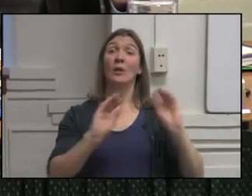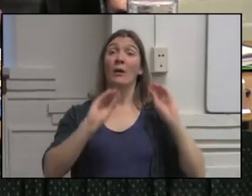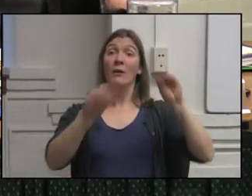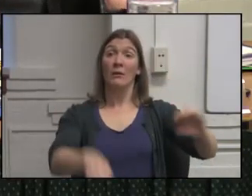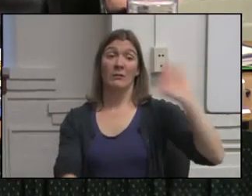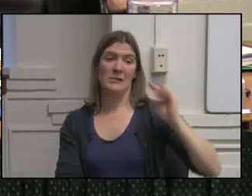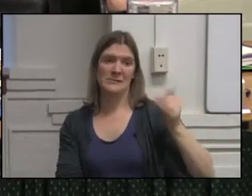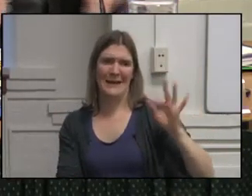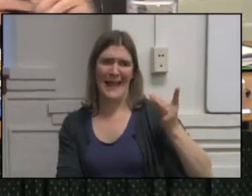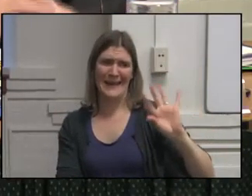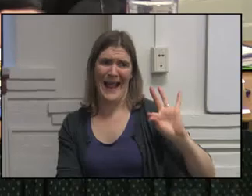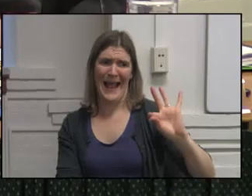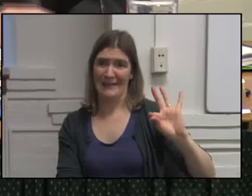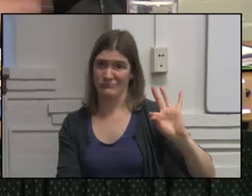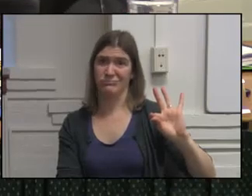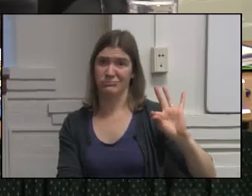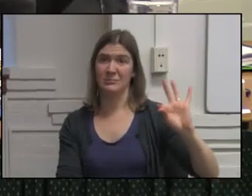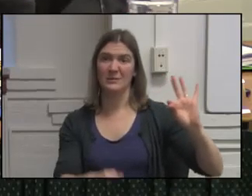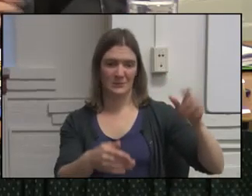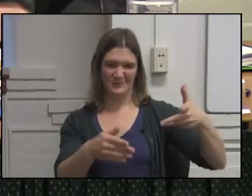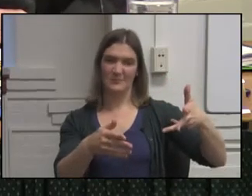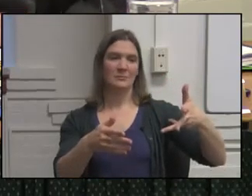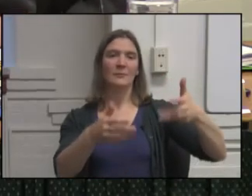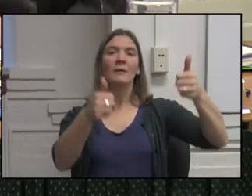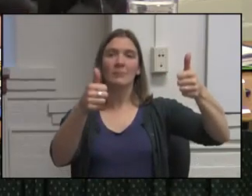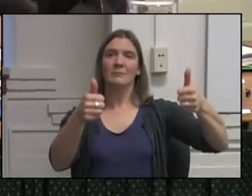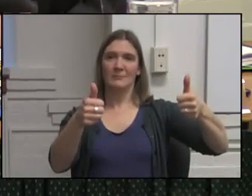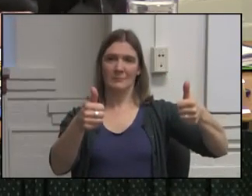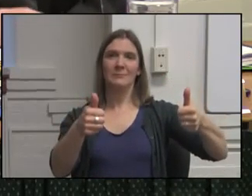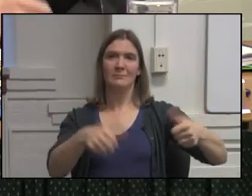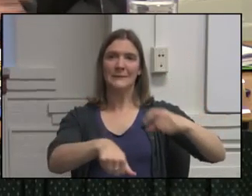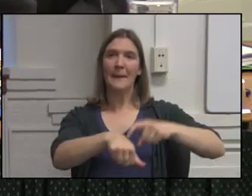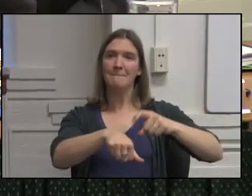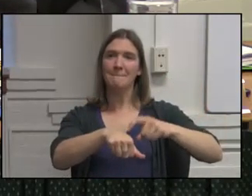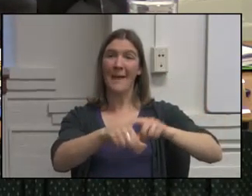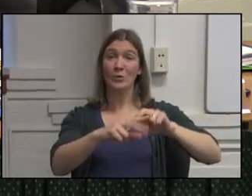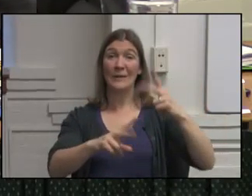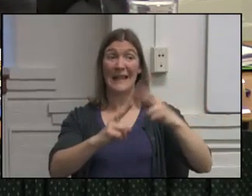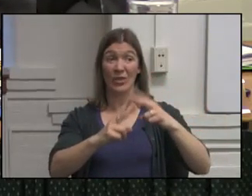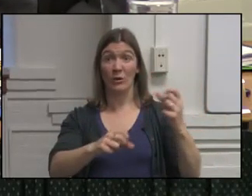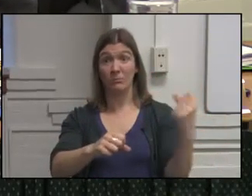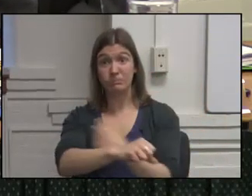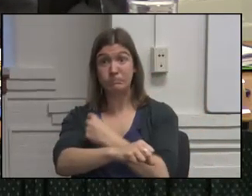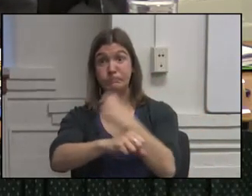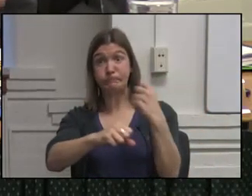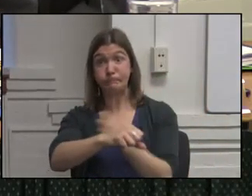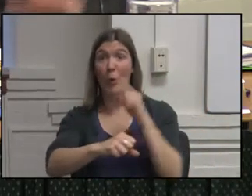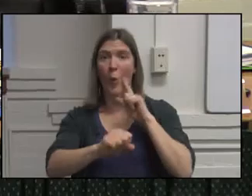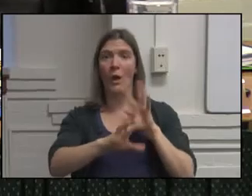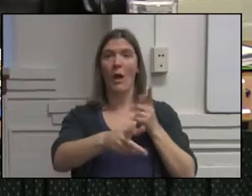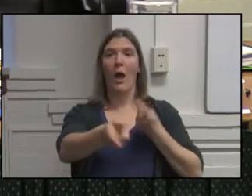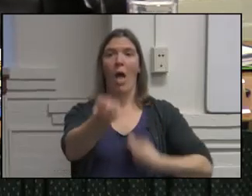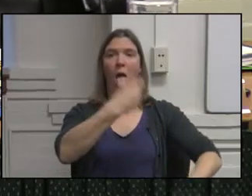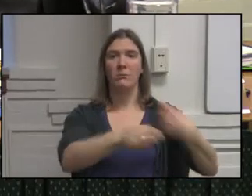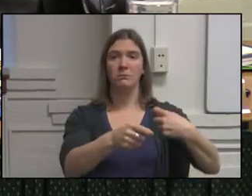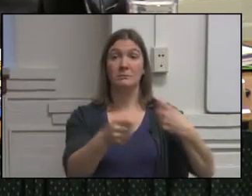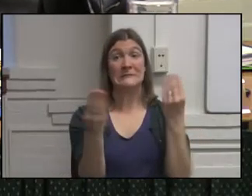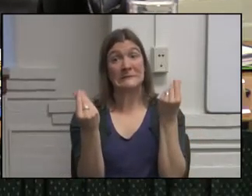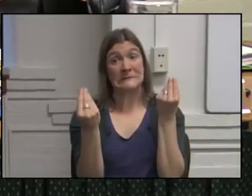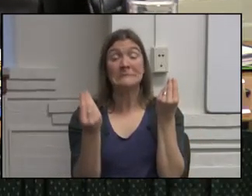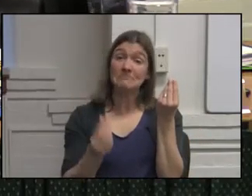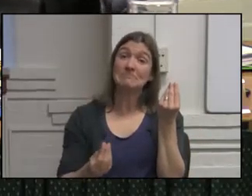in 1989 is at the end of its useful life. And so that's going to be a significant expense, not as great